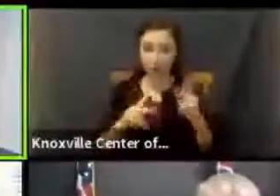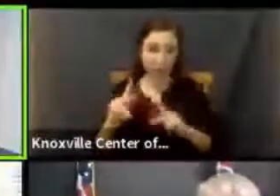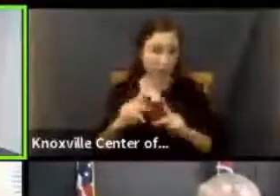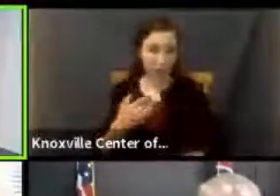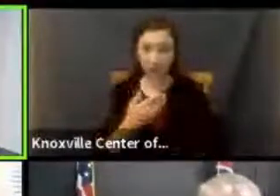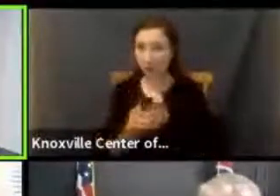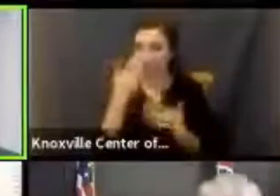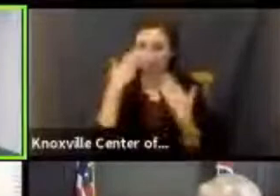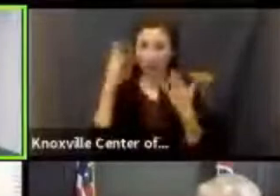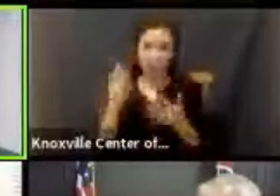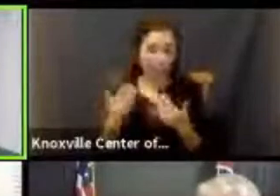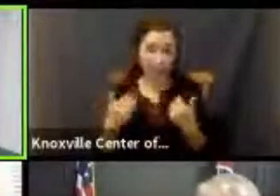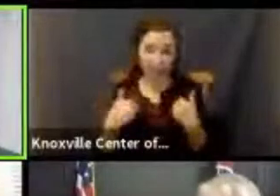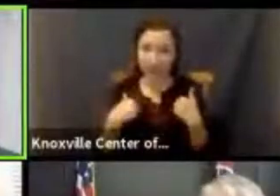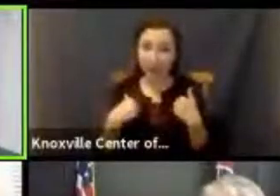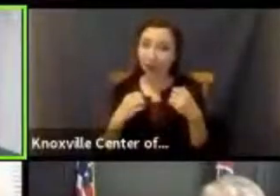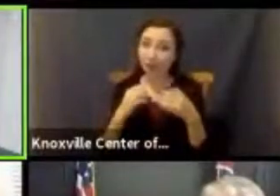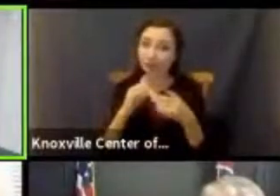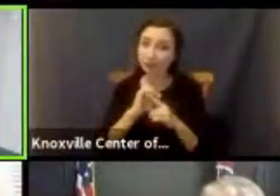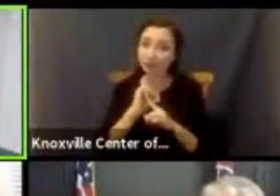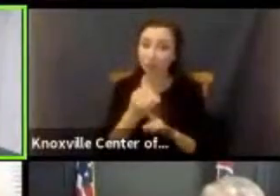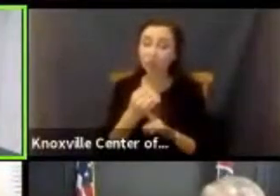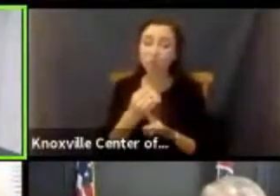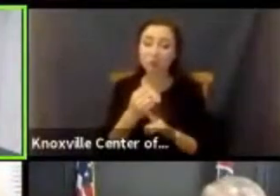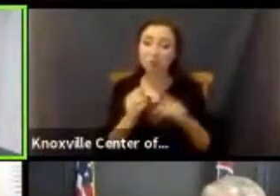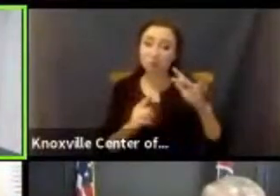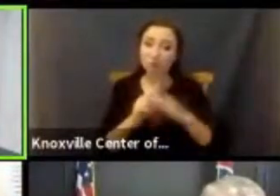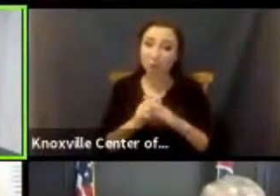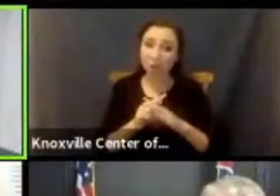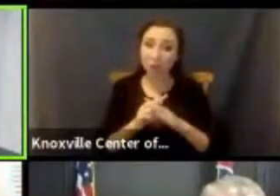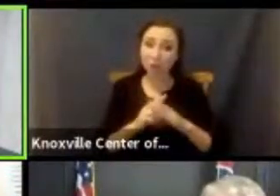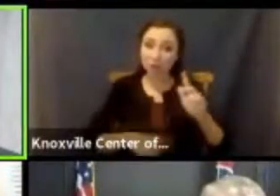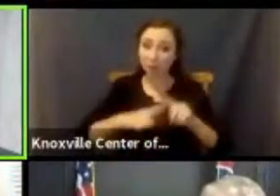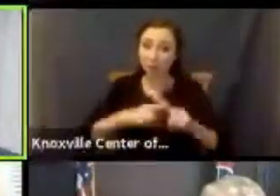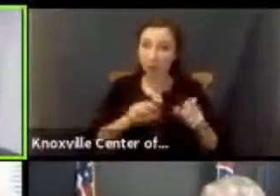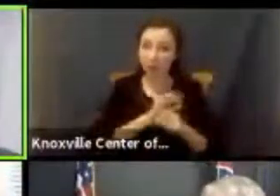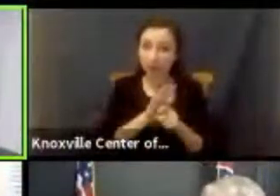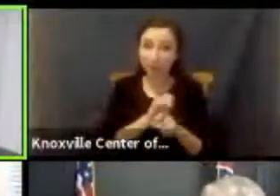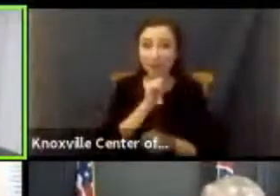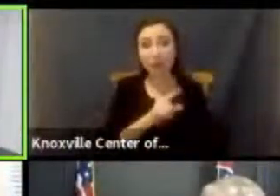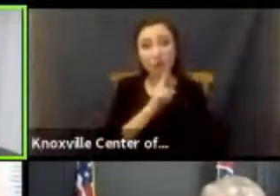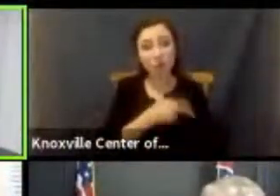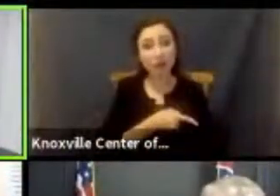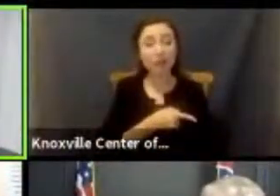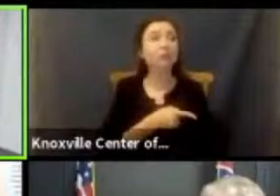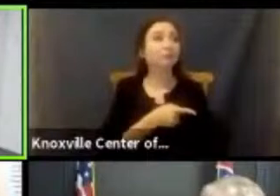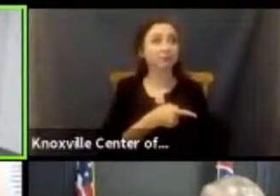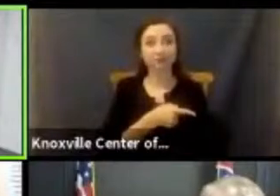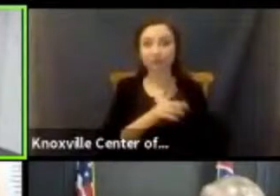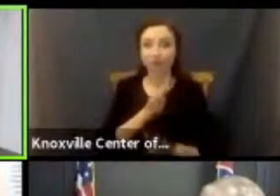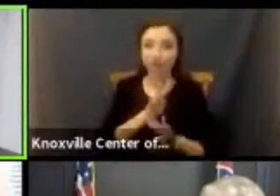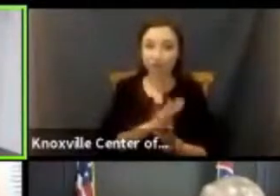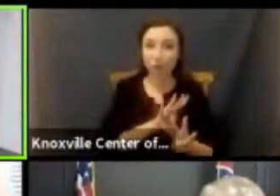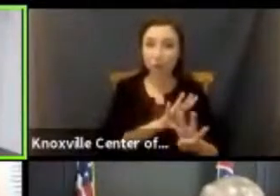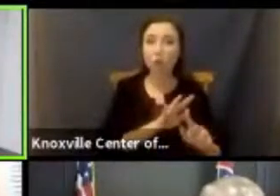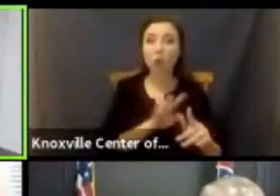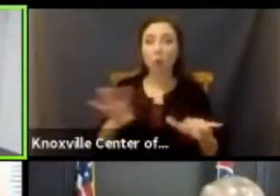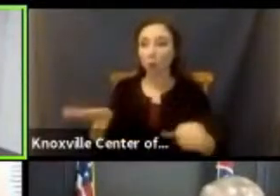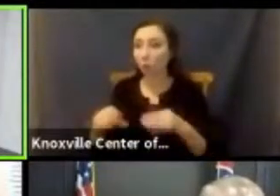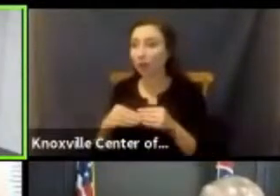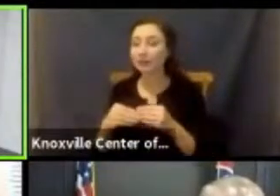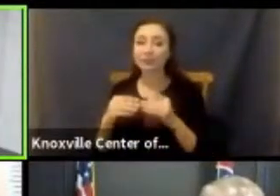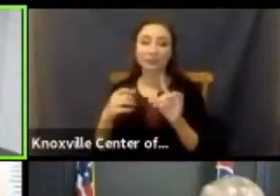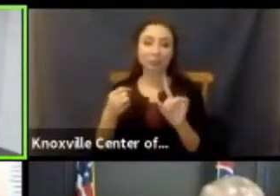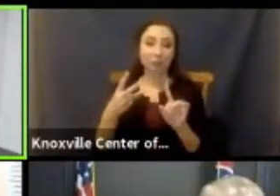we certainly have cases come from those events. They're not necessarily funerals, they're not weddings, they're showers and parties